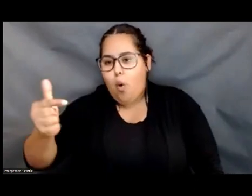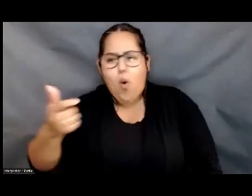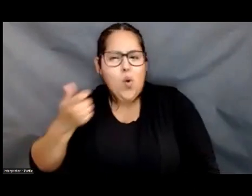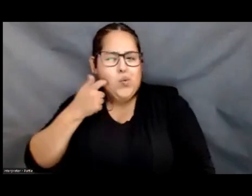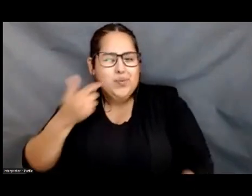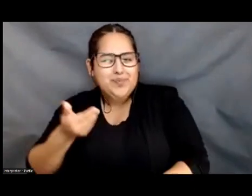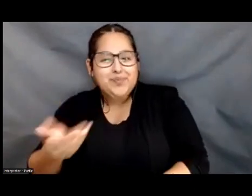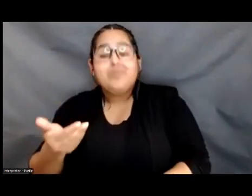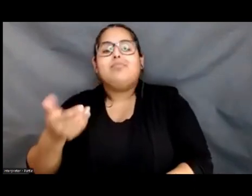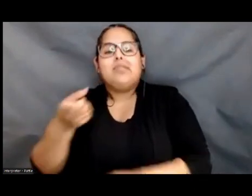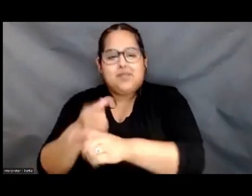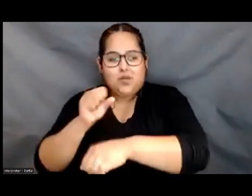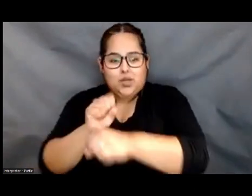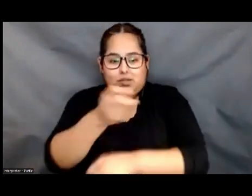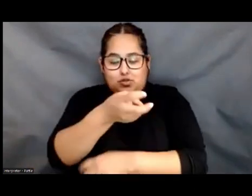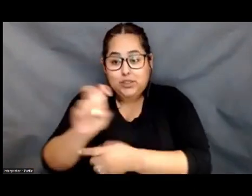to college.